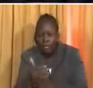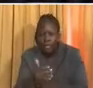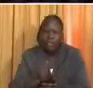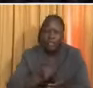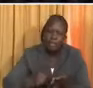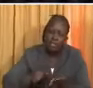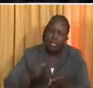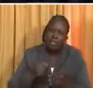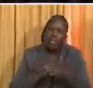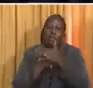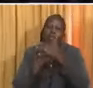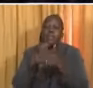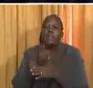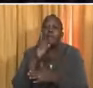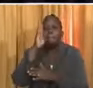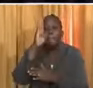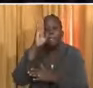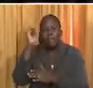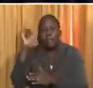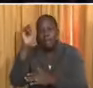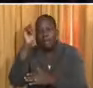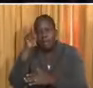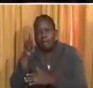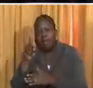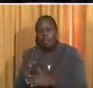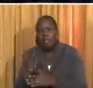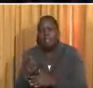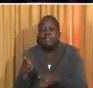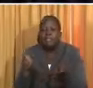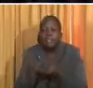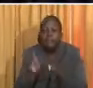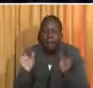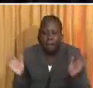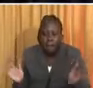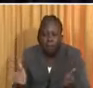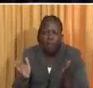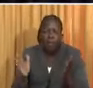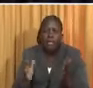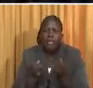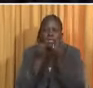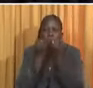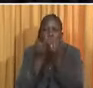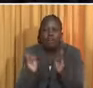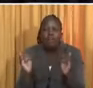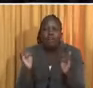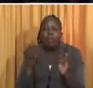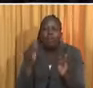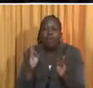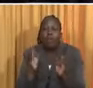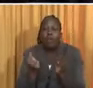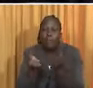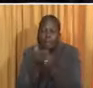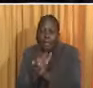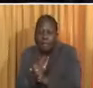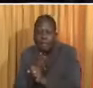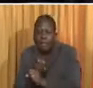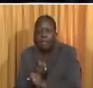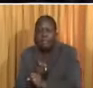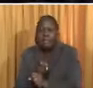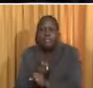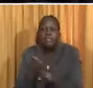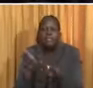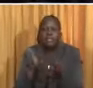initiative. A popular initiative for amendment of the Constitution according to Article